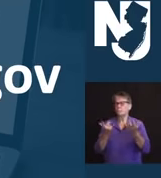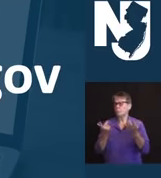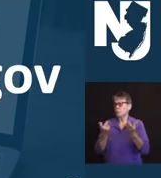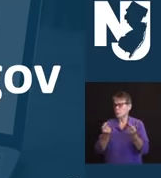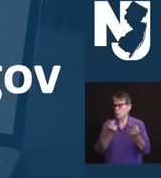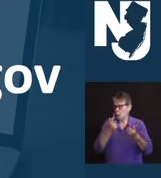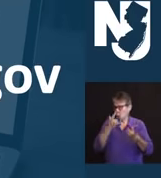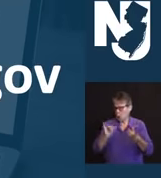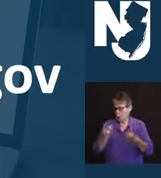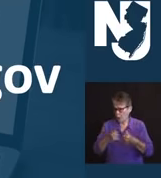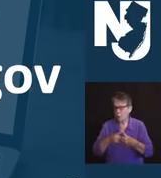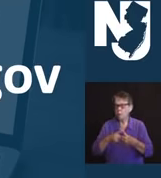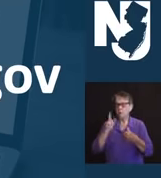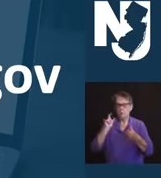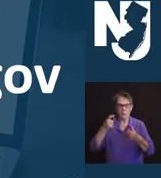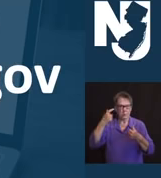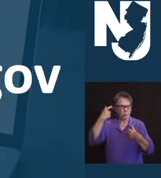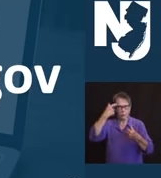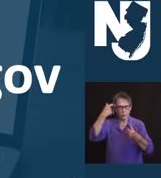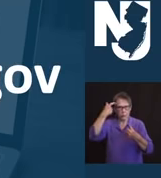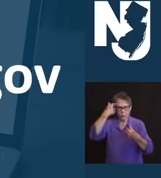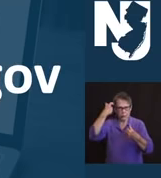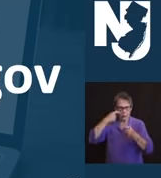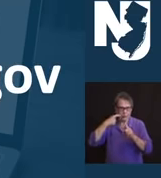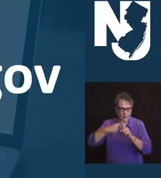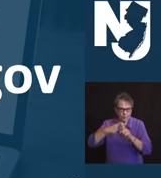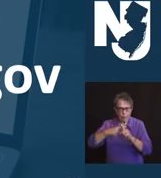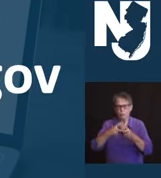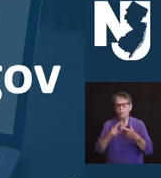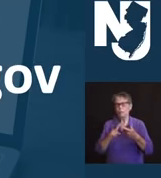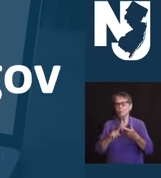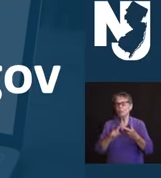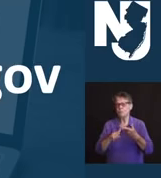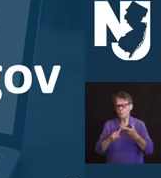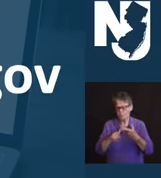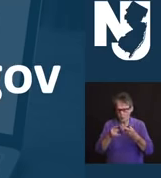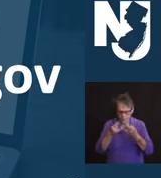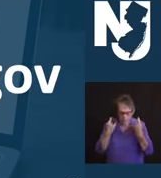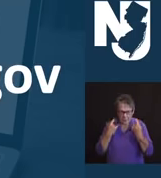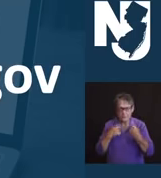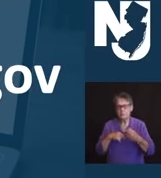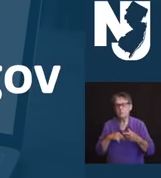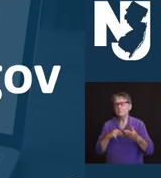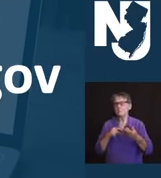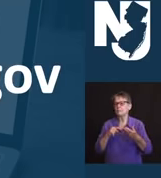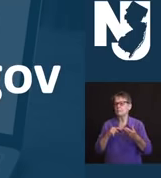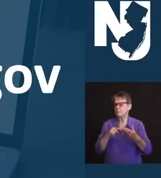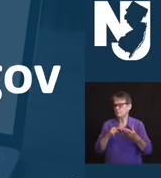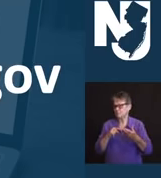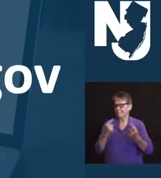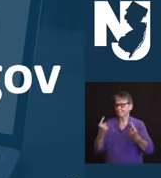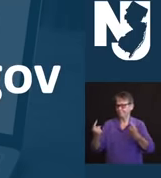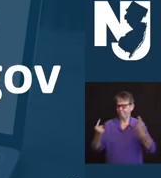And you should also expect density limits or capacity limits to ensure social